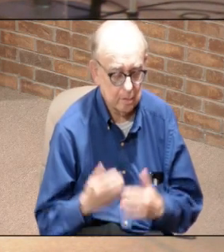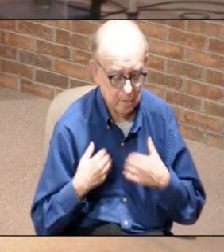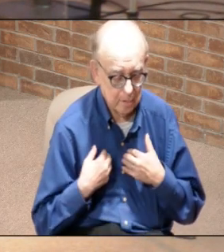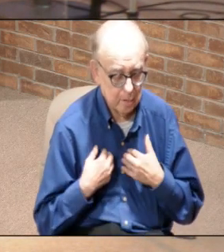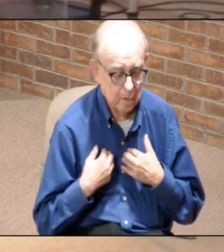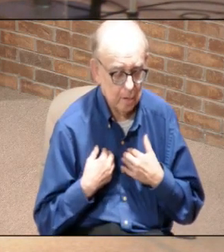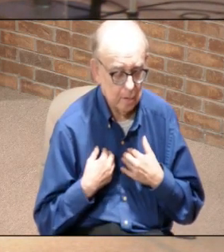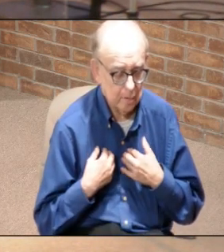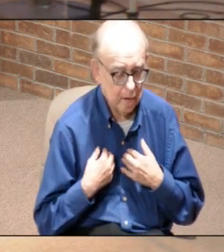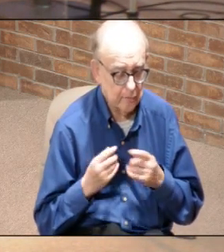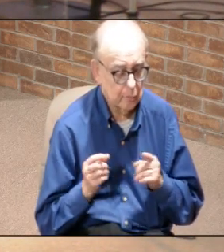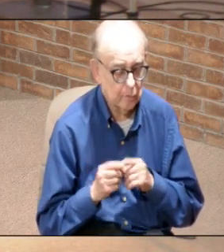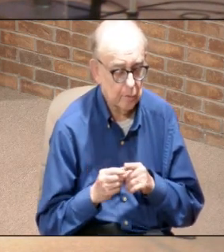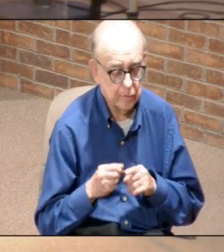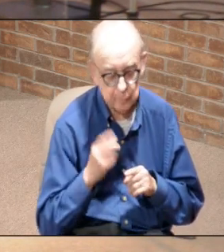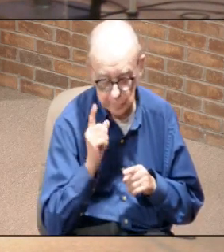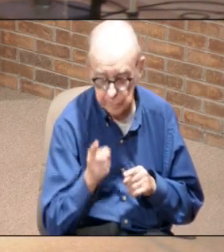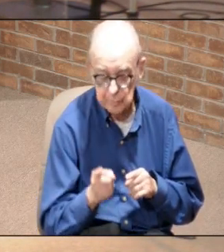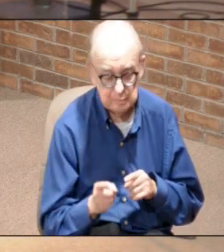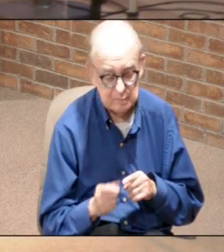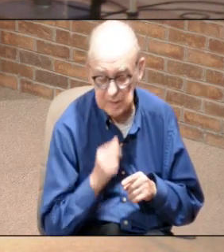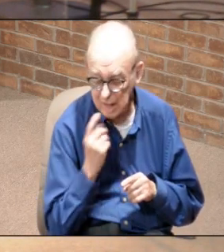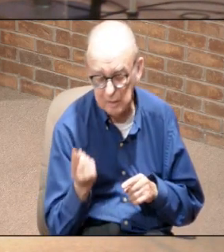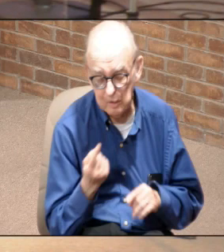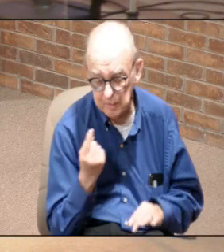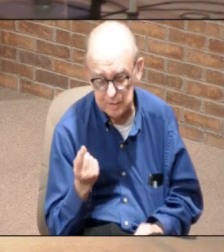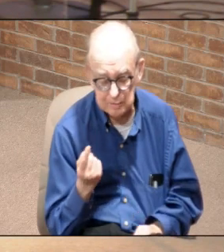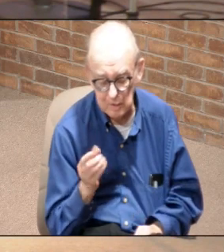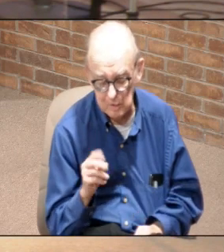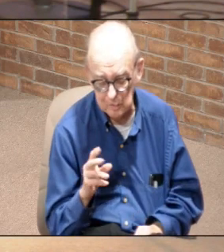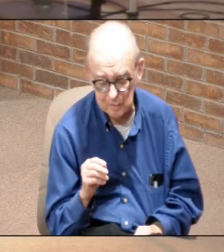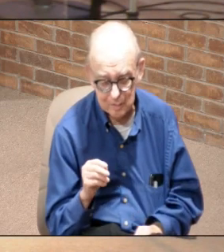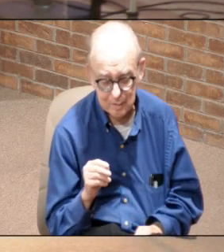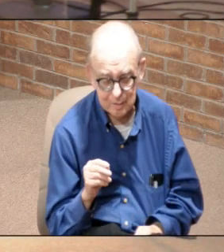Do I have words of wisdom? Not always.